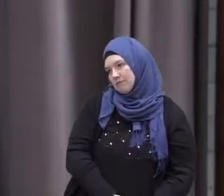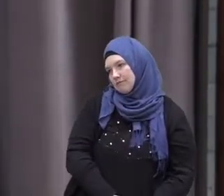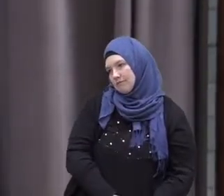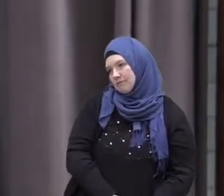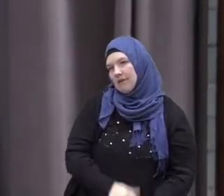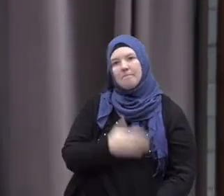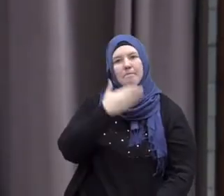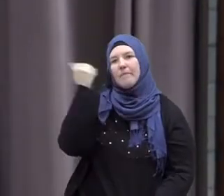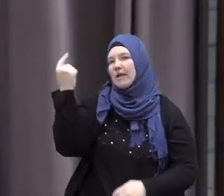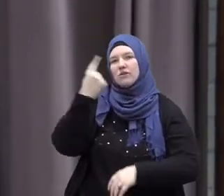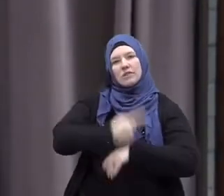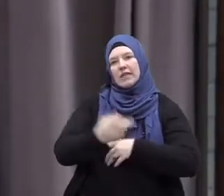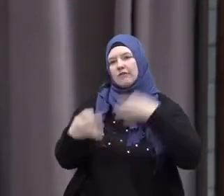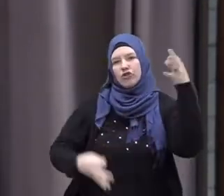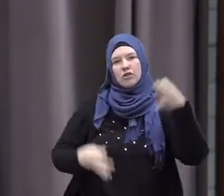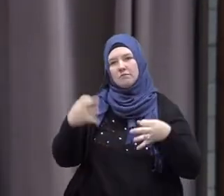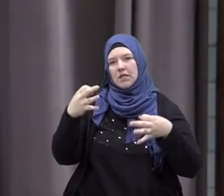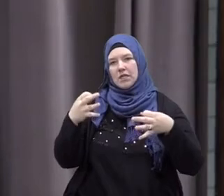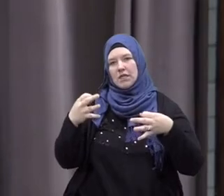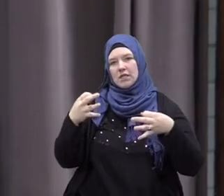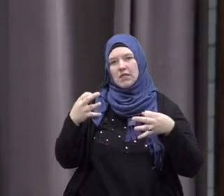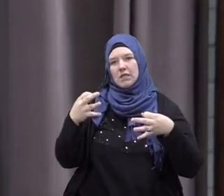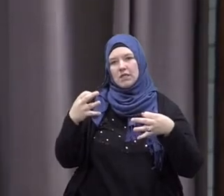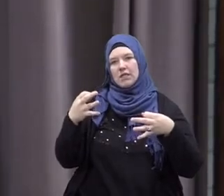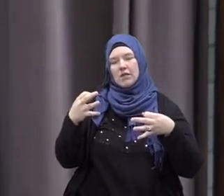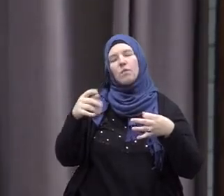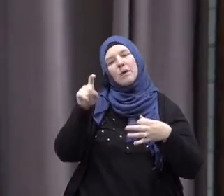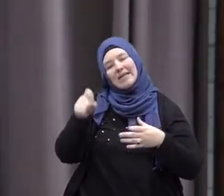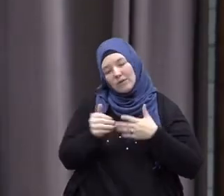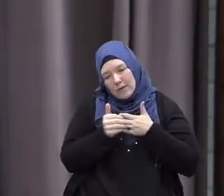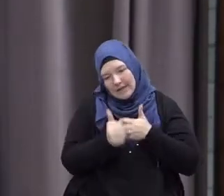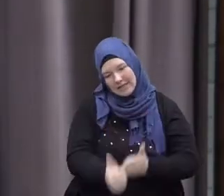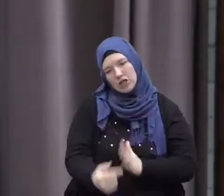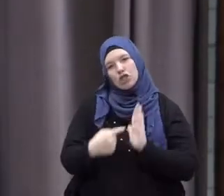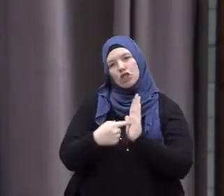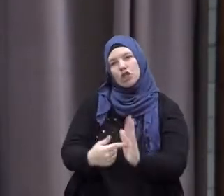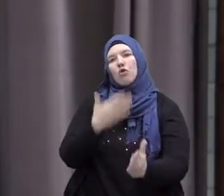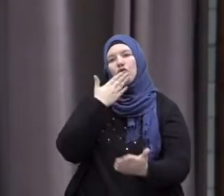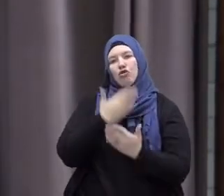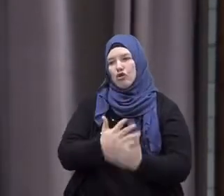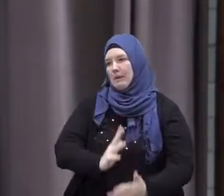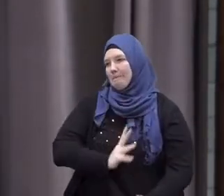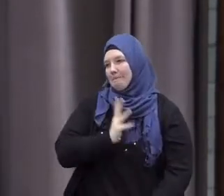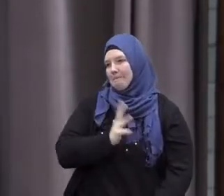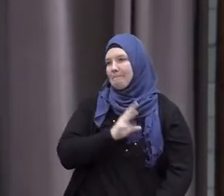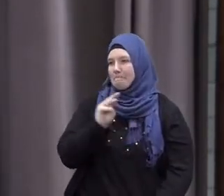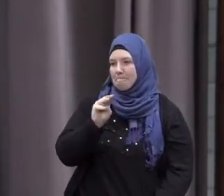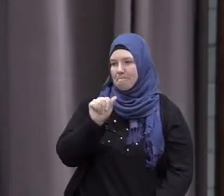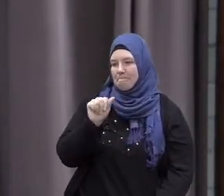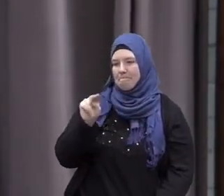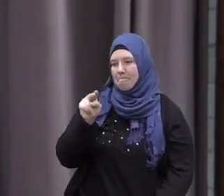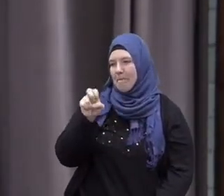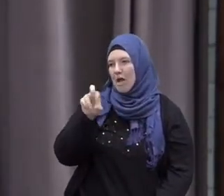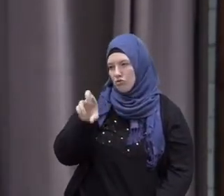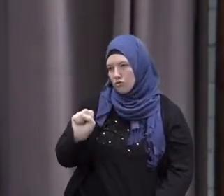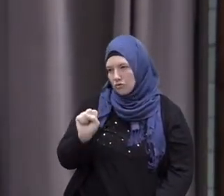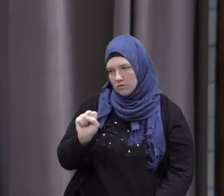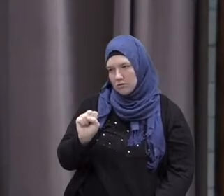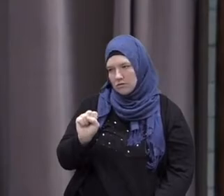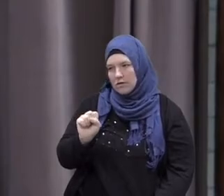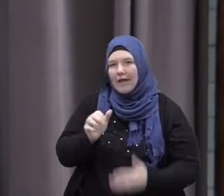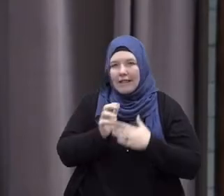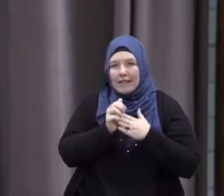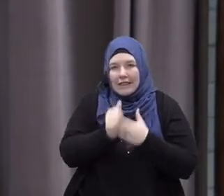So we need to lead in that campaign that Muslims should lead the world with